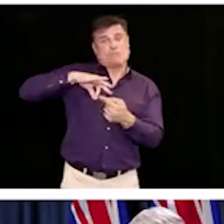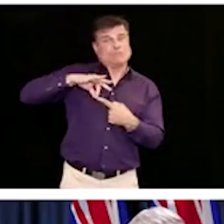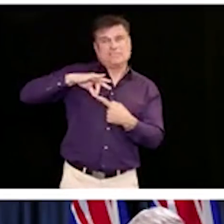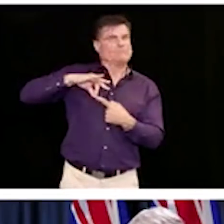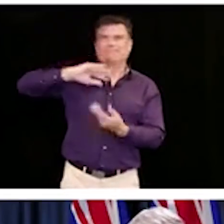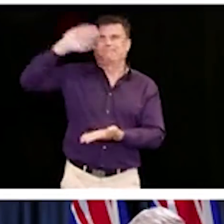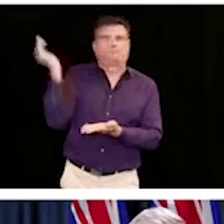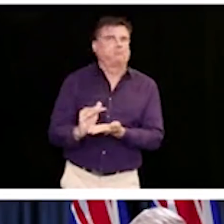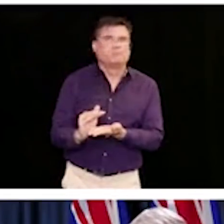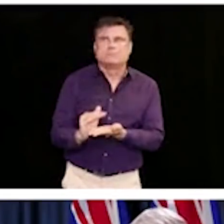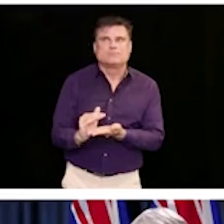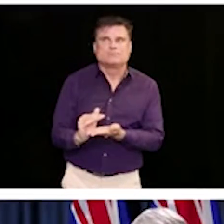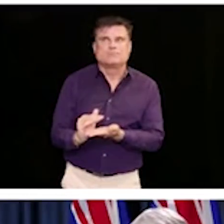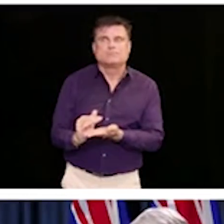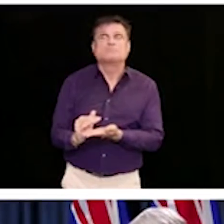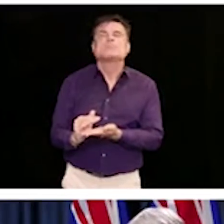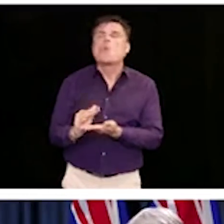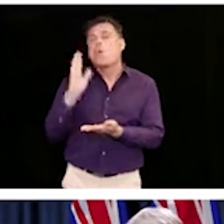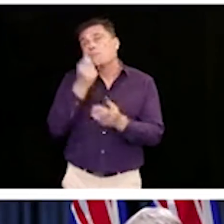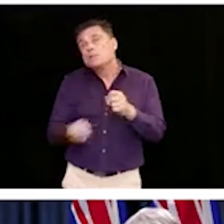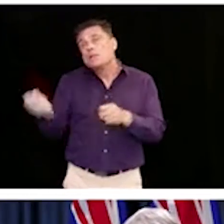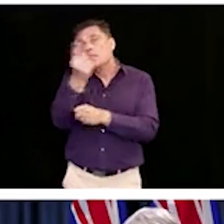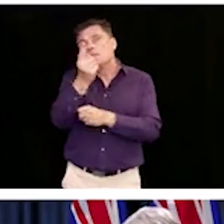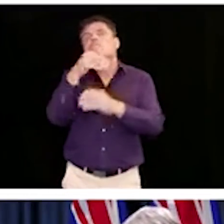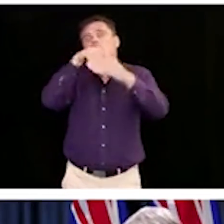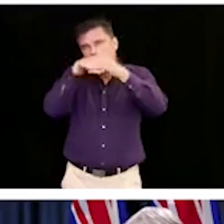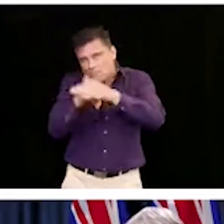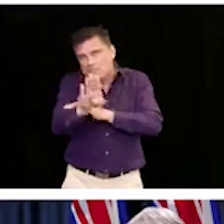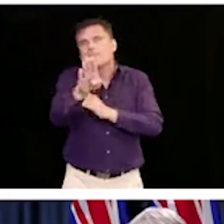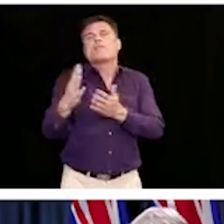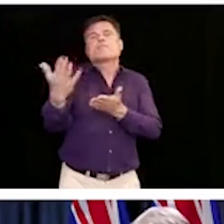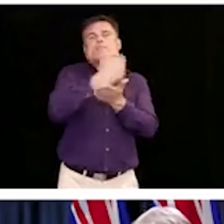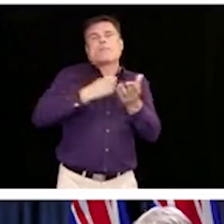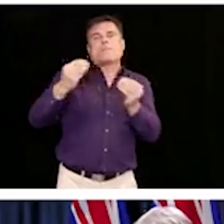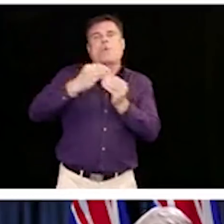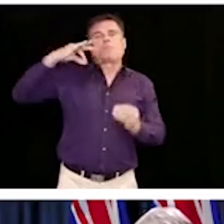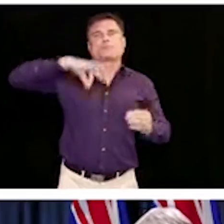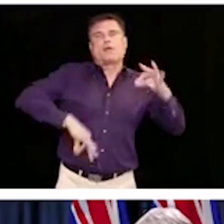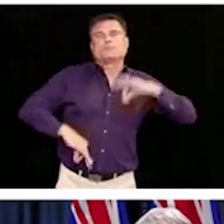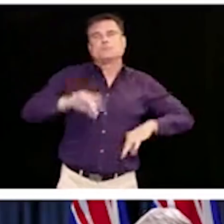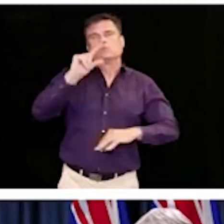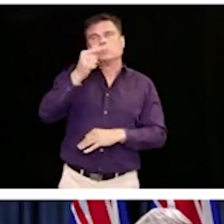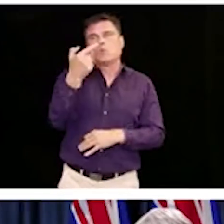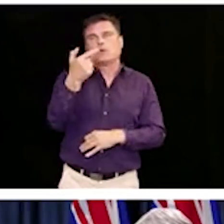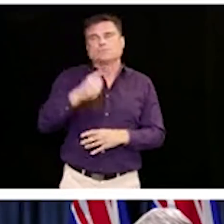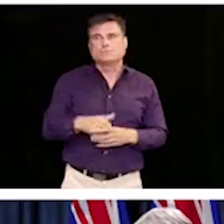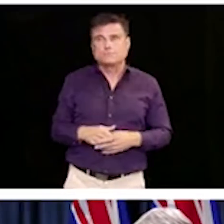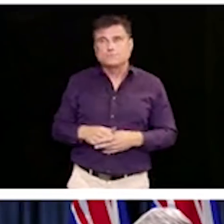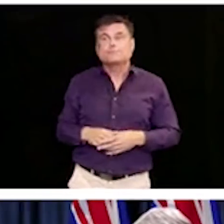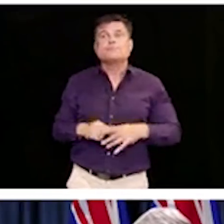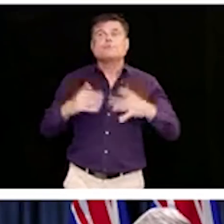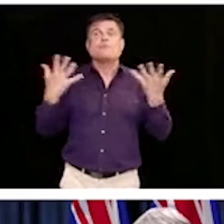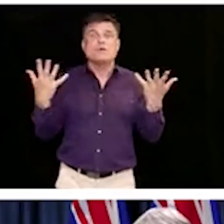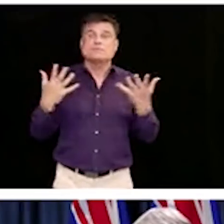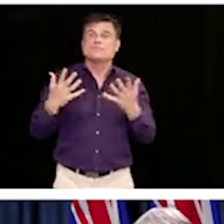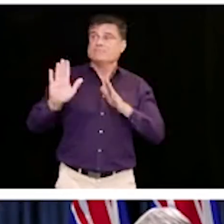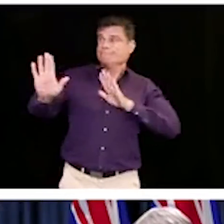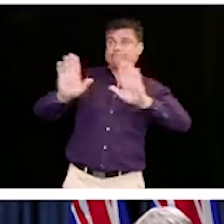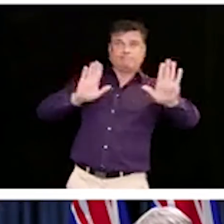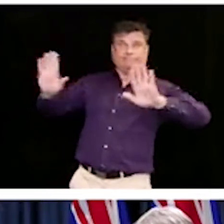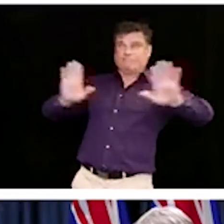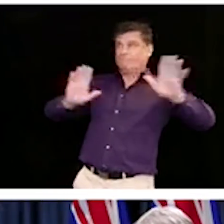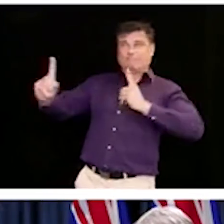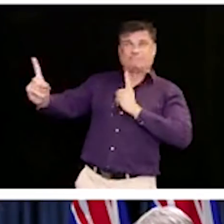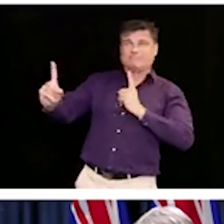in 2021. And as I mentioned, physical distancing and global travel restrictions are expected to be in place